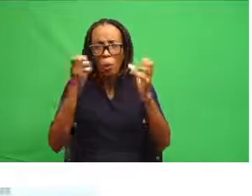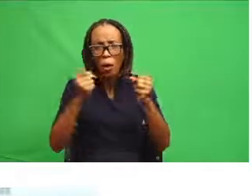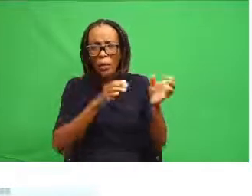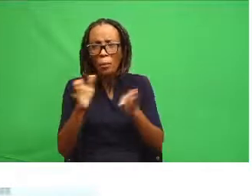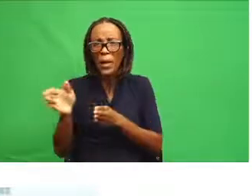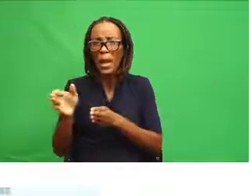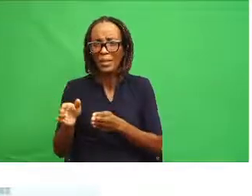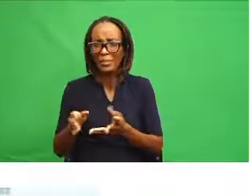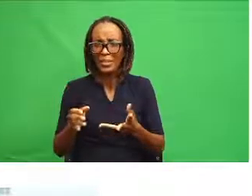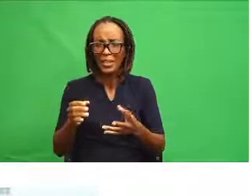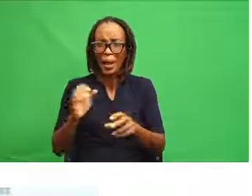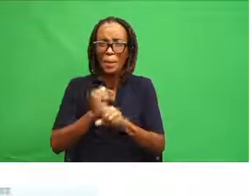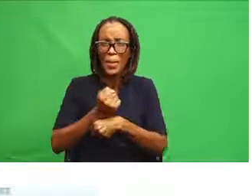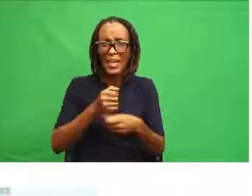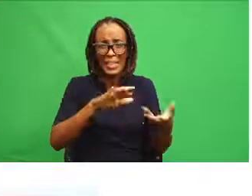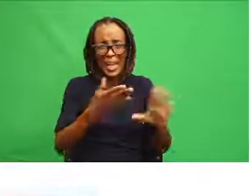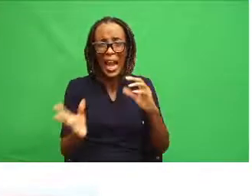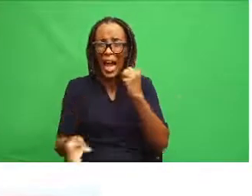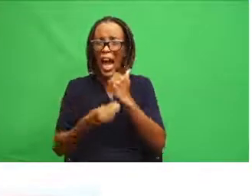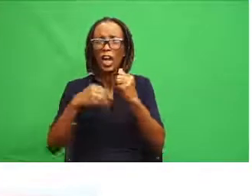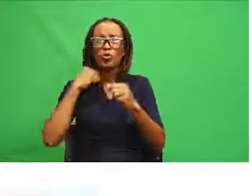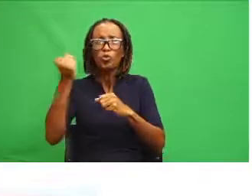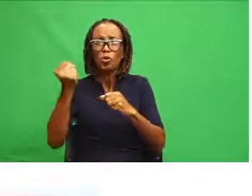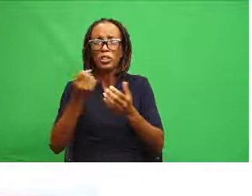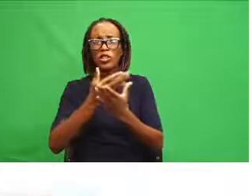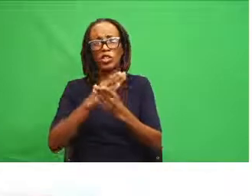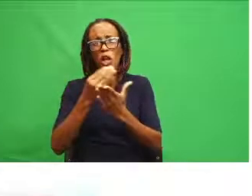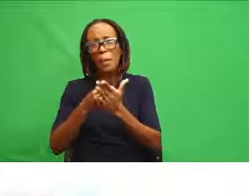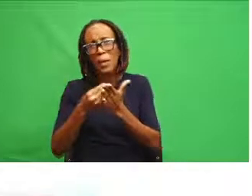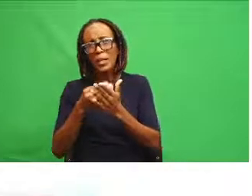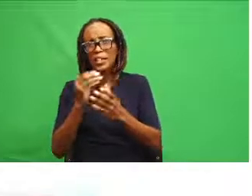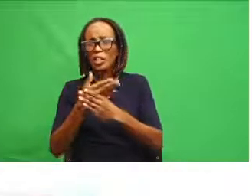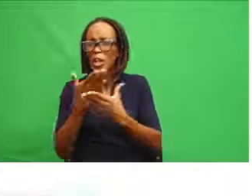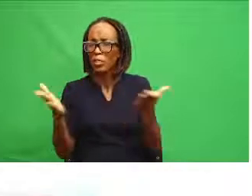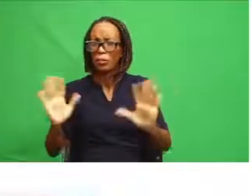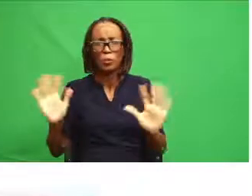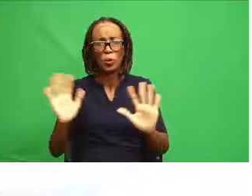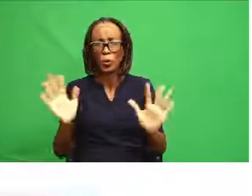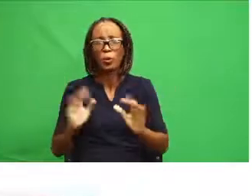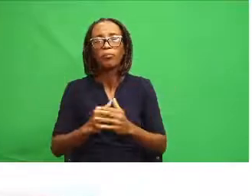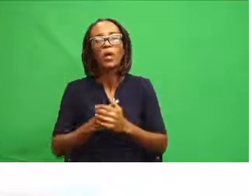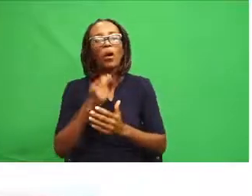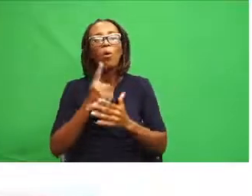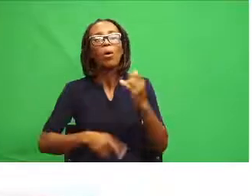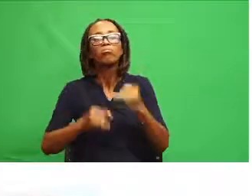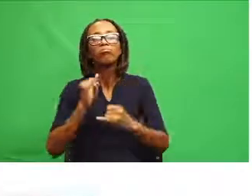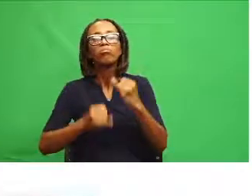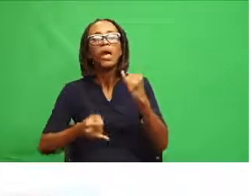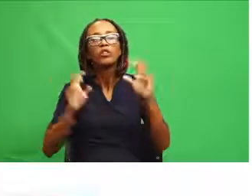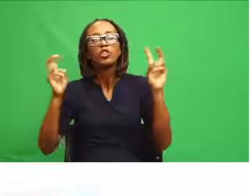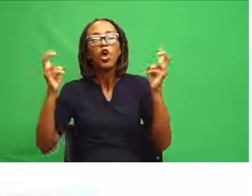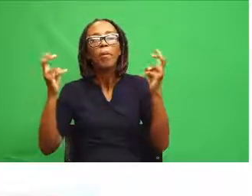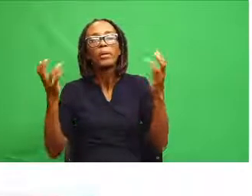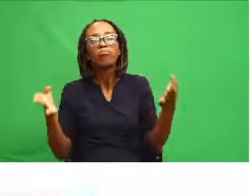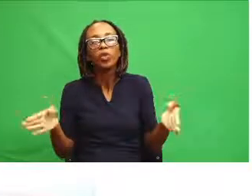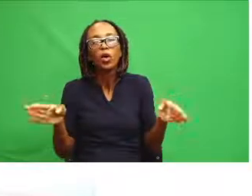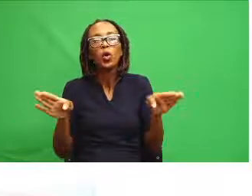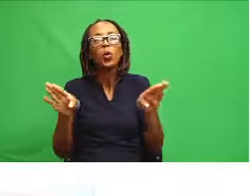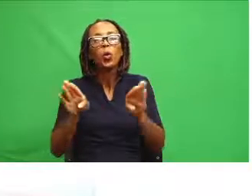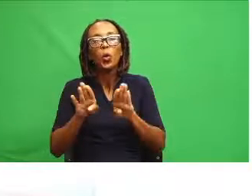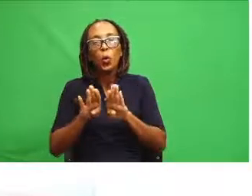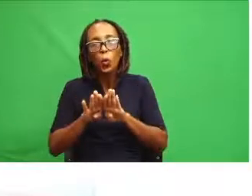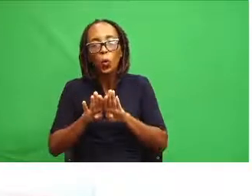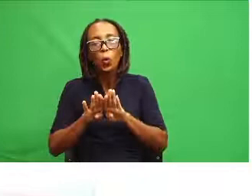whole situation of. So I want to thank you so very much. Any final closing comments as you talk about a will?